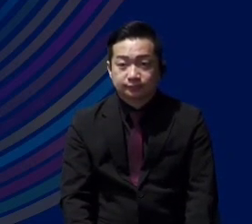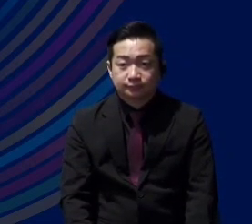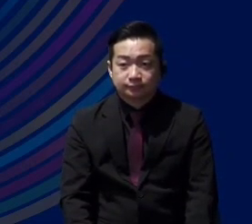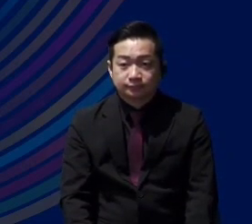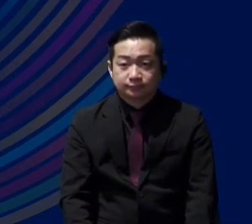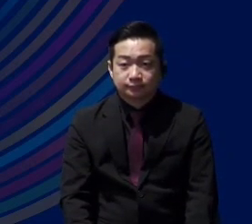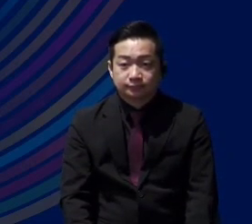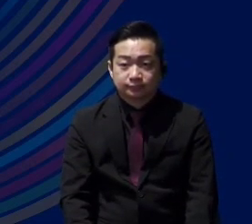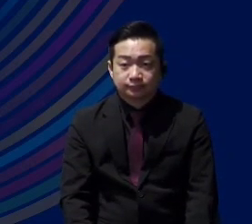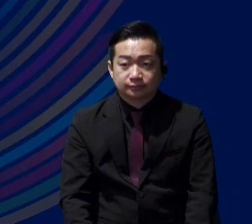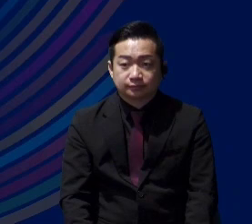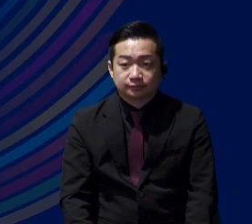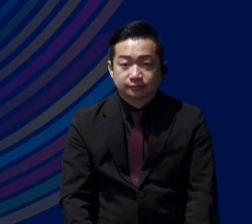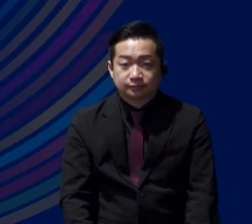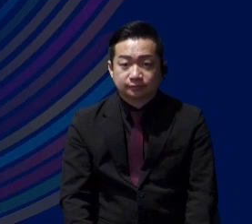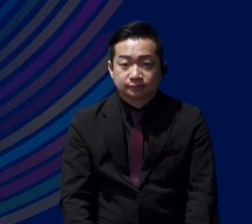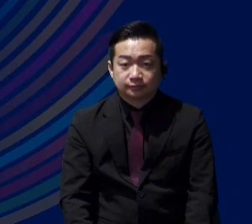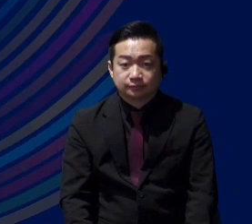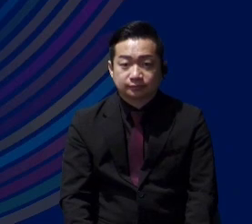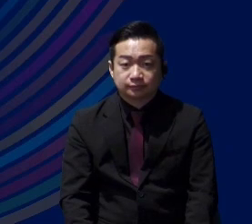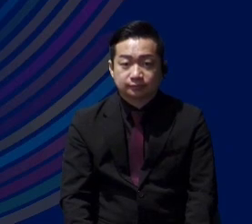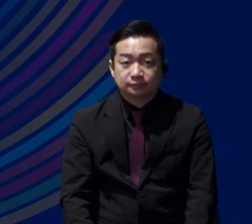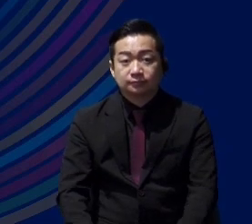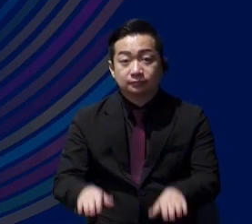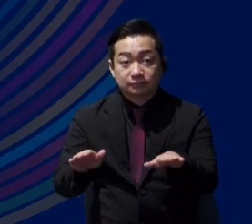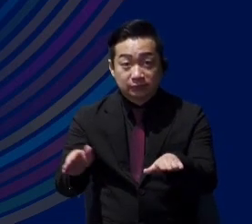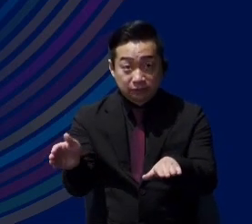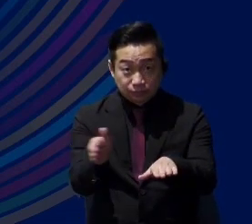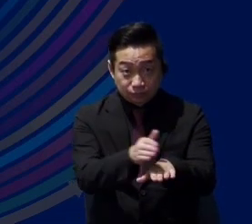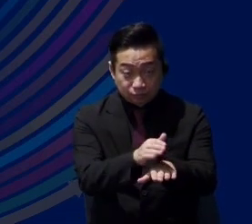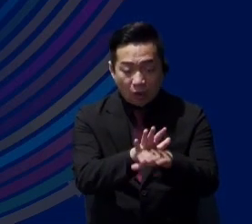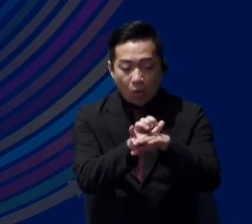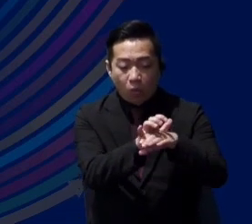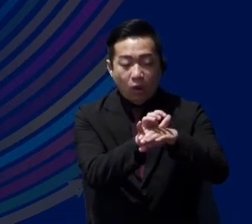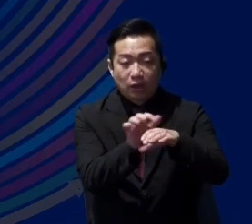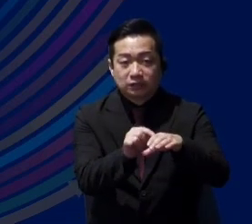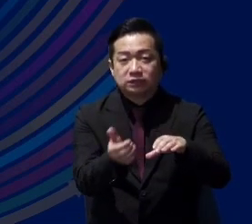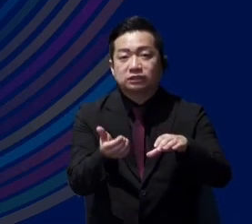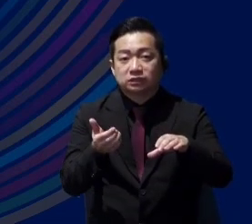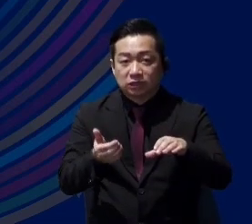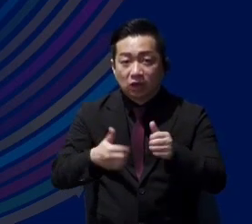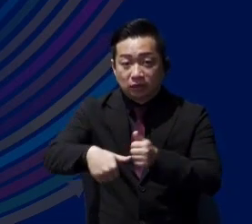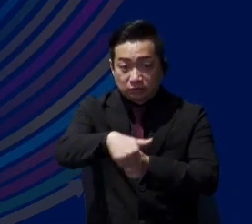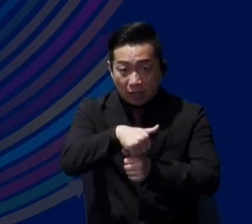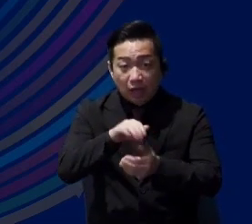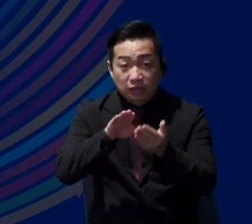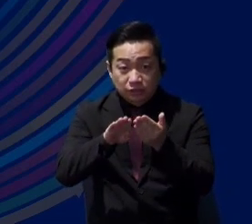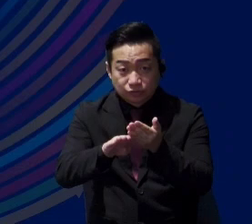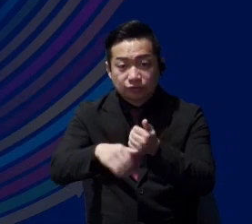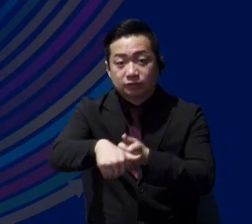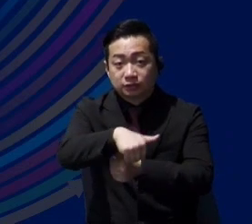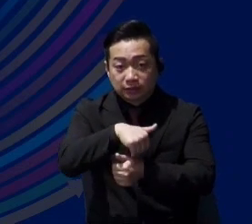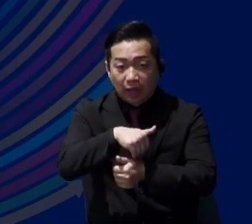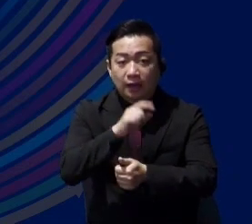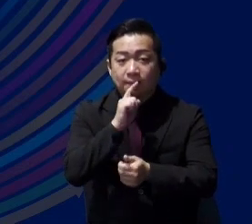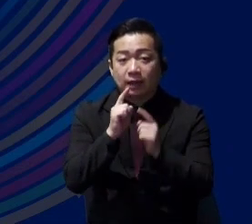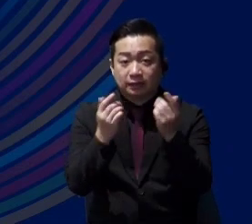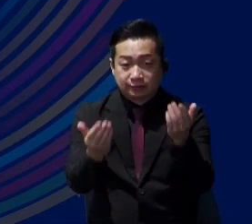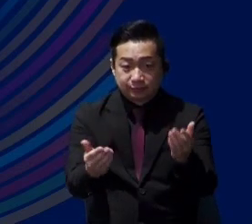before COVID and after COVID, what happened. This is number of the